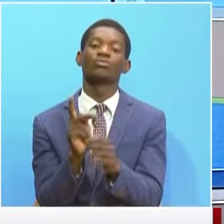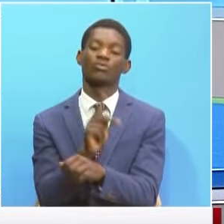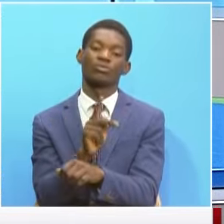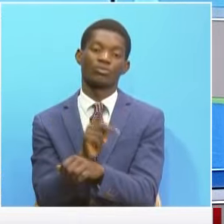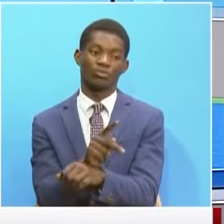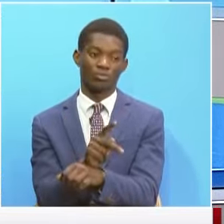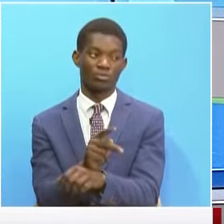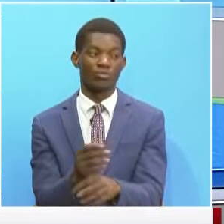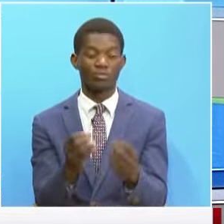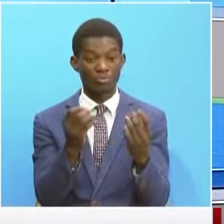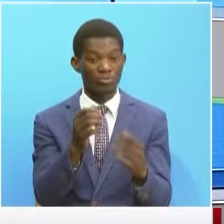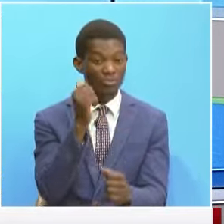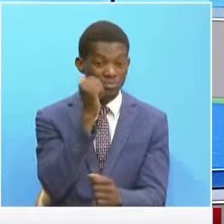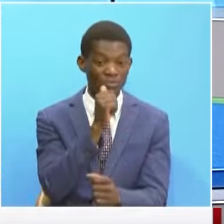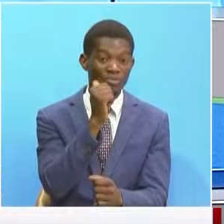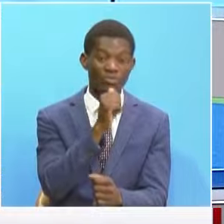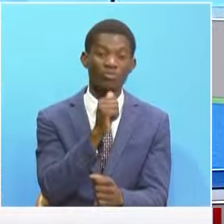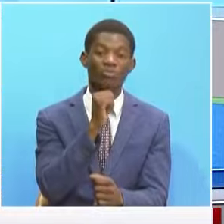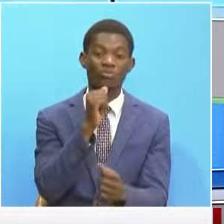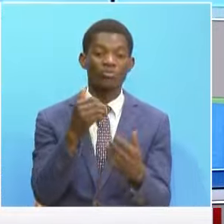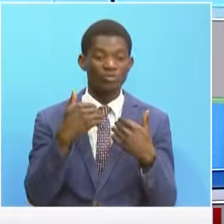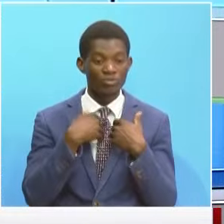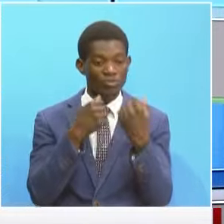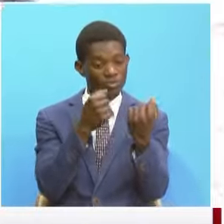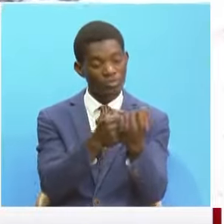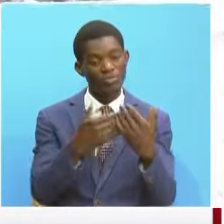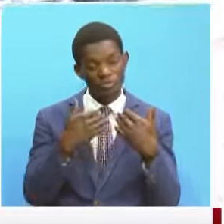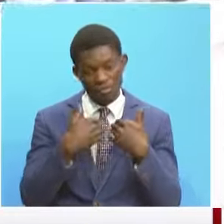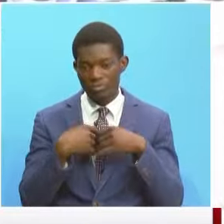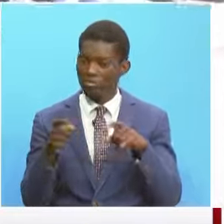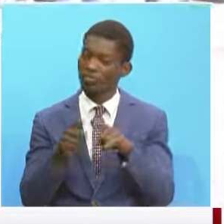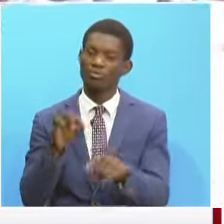girls have also benefited from the program.